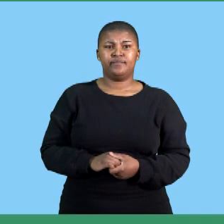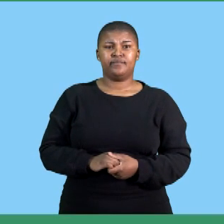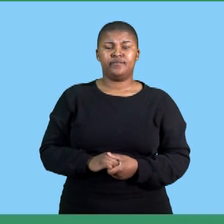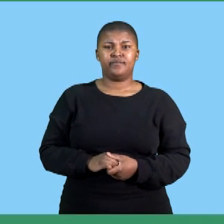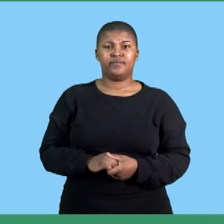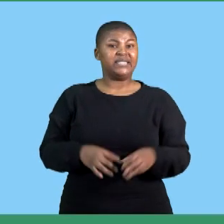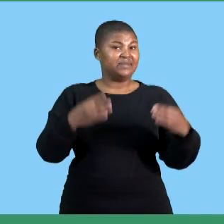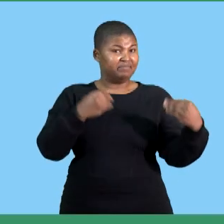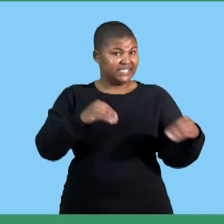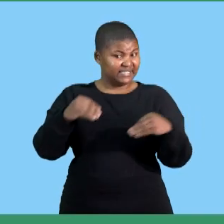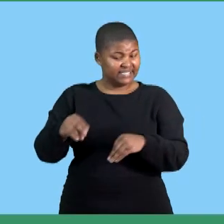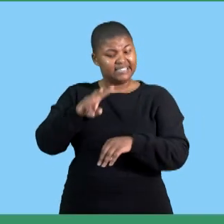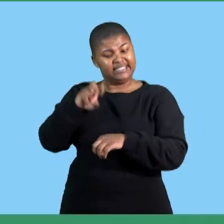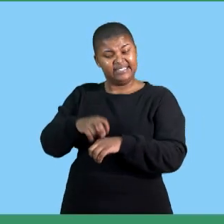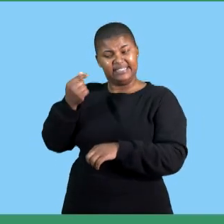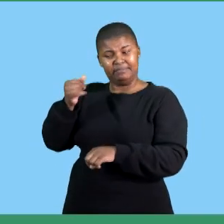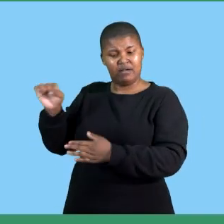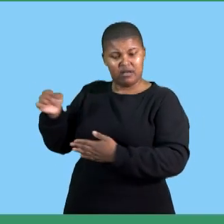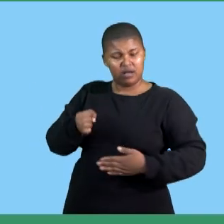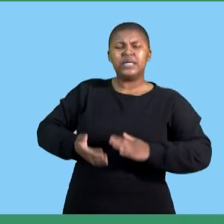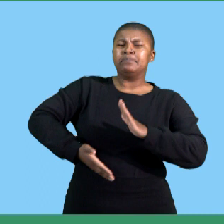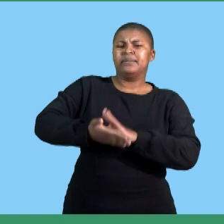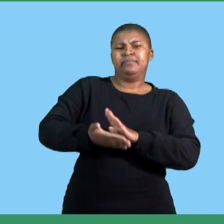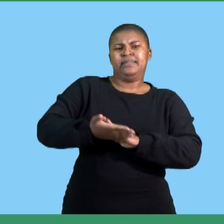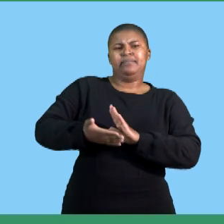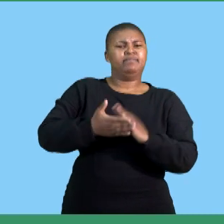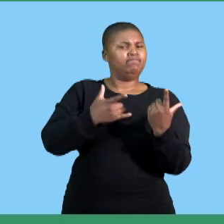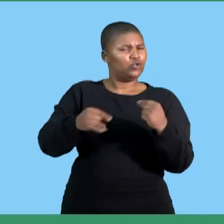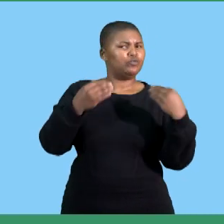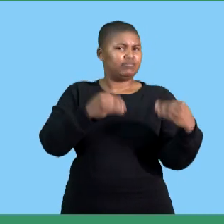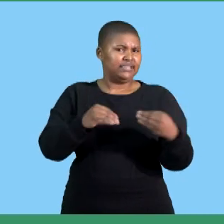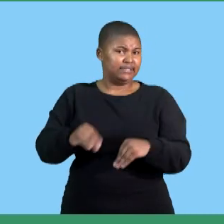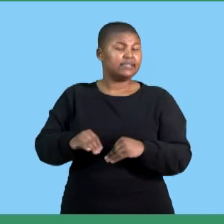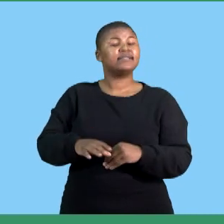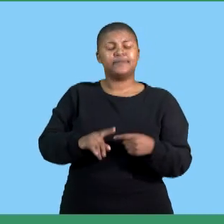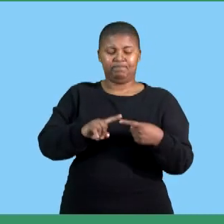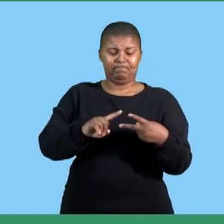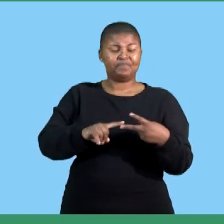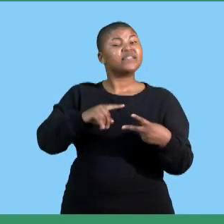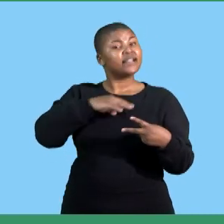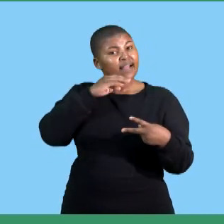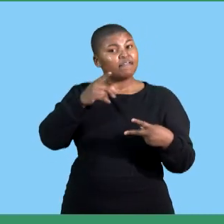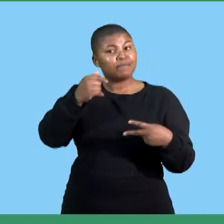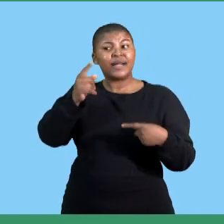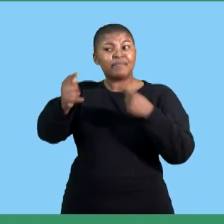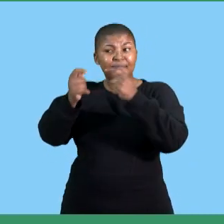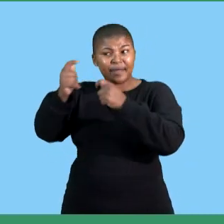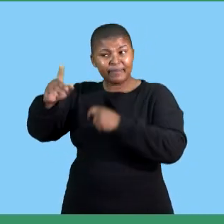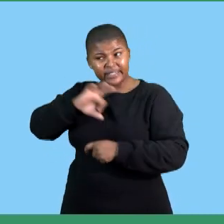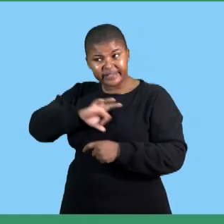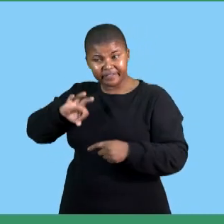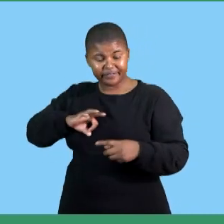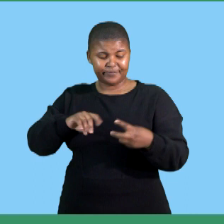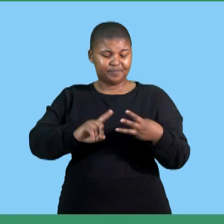Businesses require funding to run the business and have enough money to pay employees or suppliers of